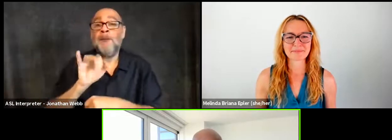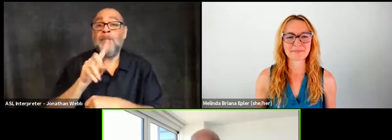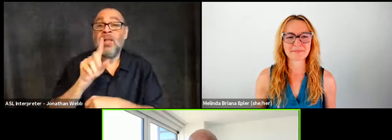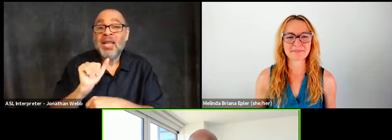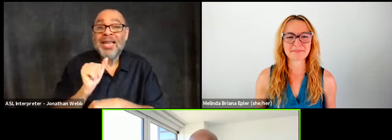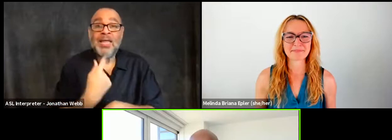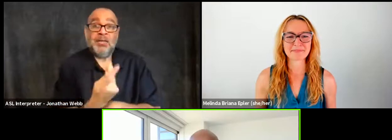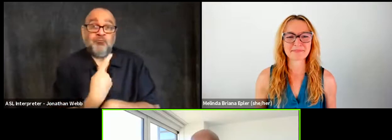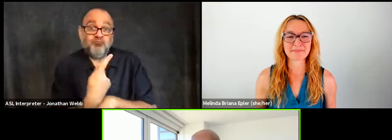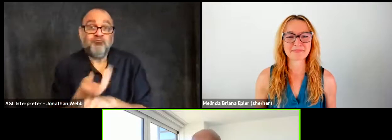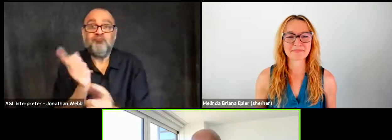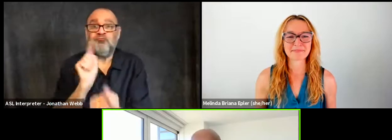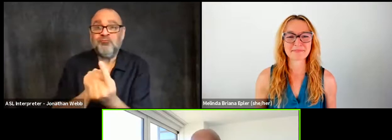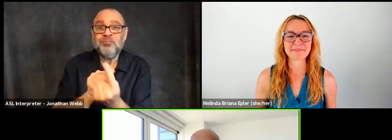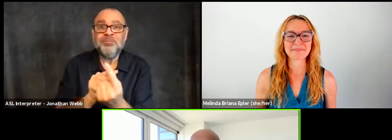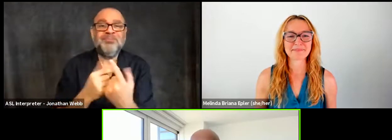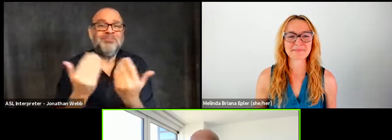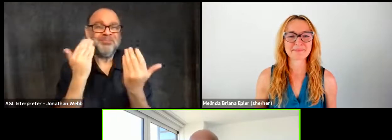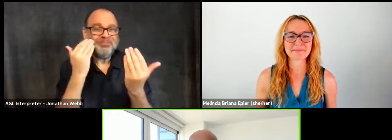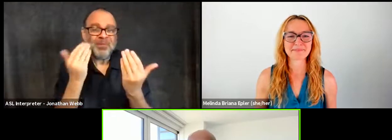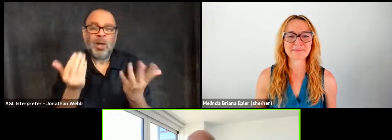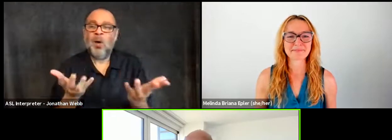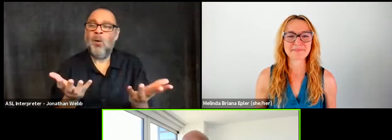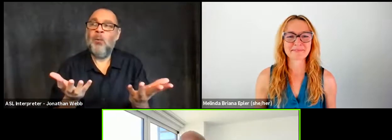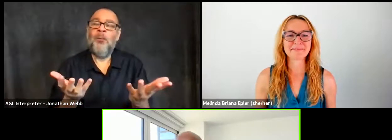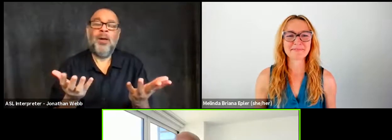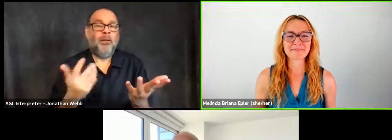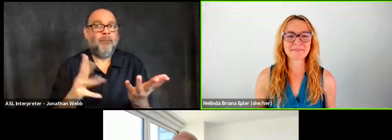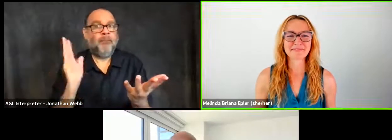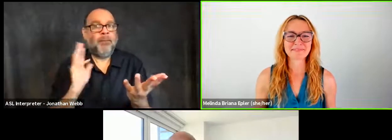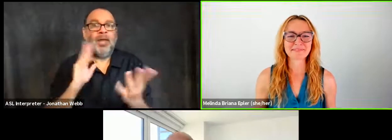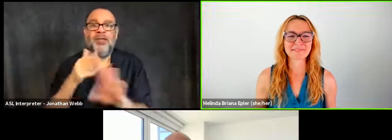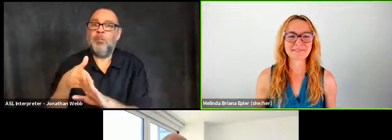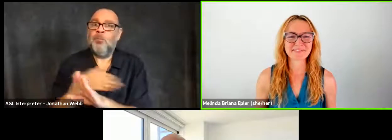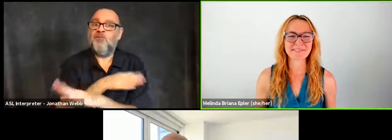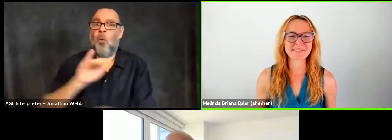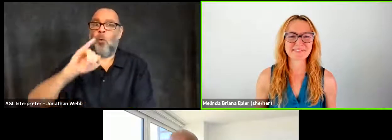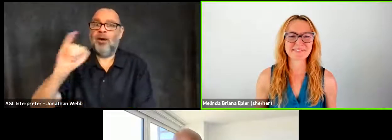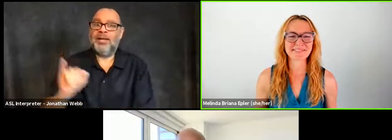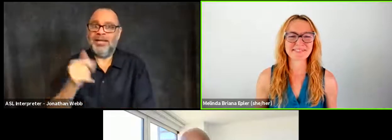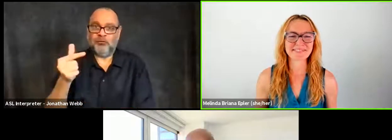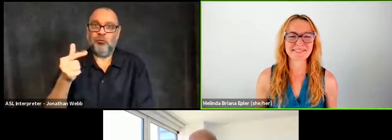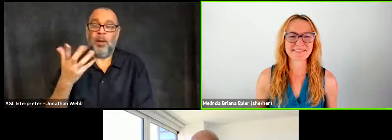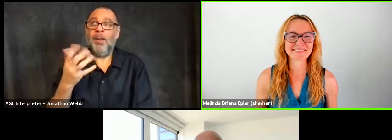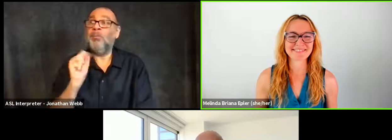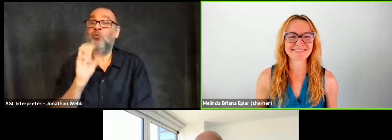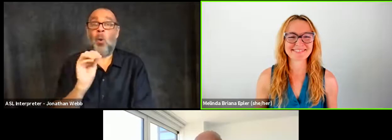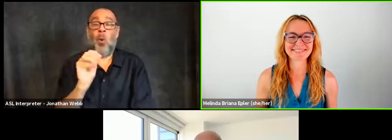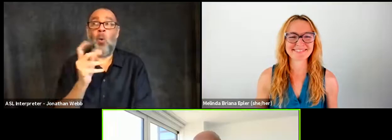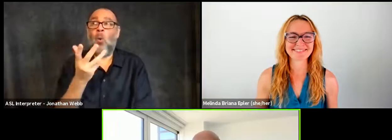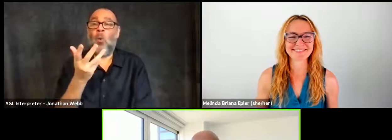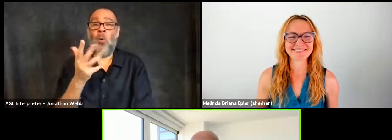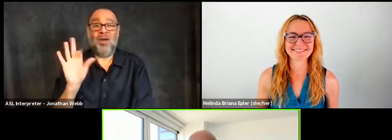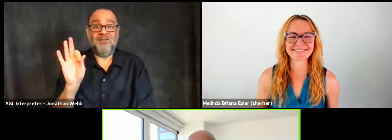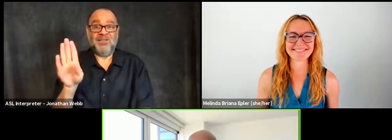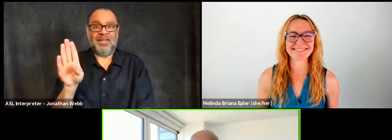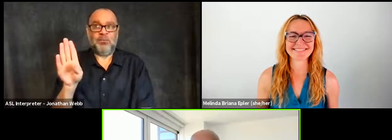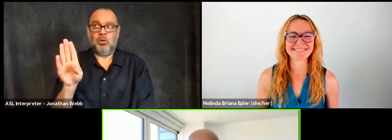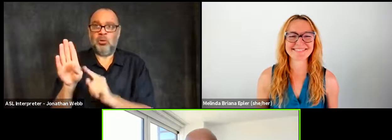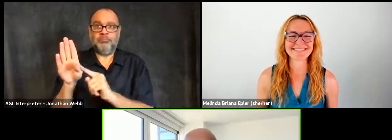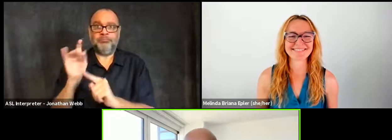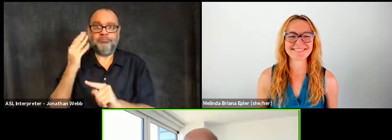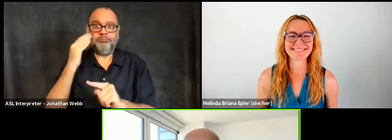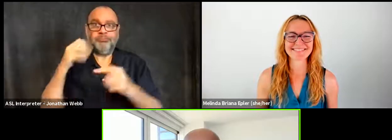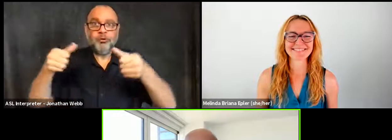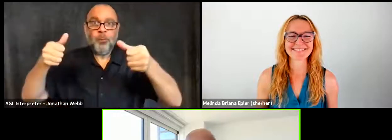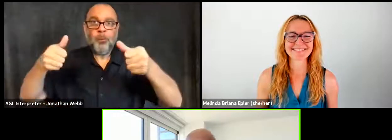this Instagram was on, but once you put it on Facebook, it's real, right? Mm-hmm. And so I put it on Facebook. It was a photo of us, and we had that